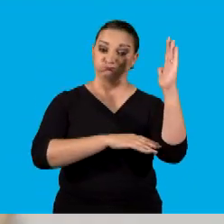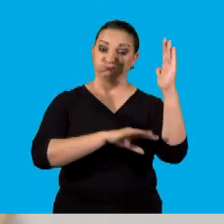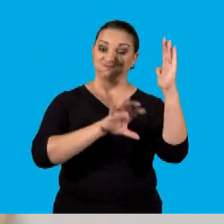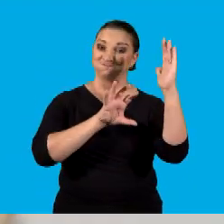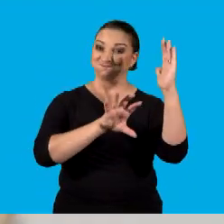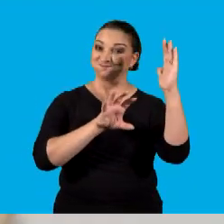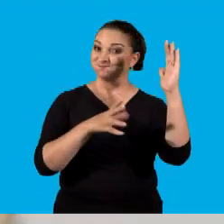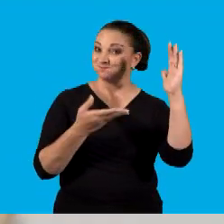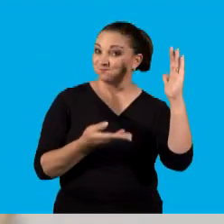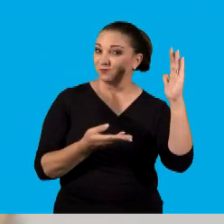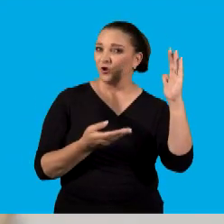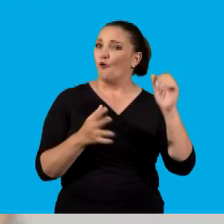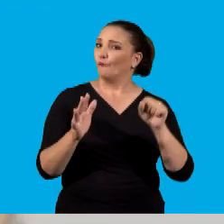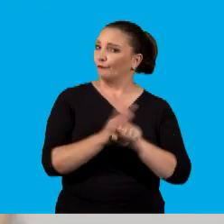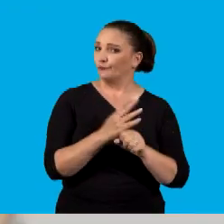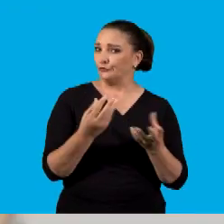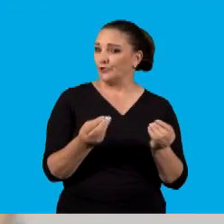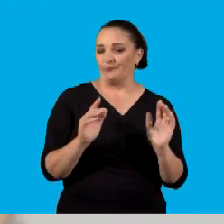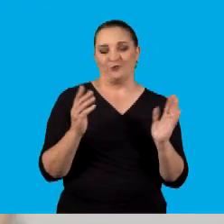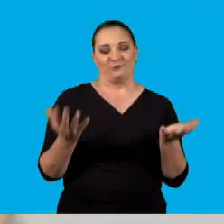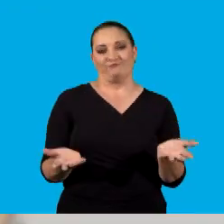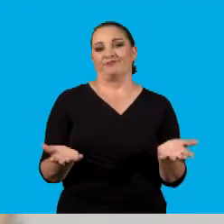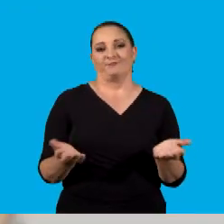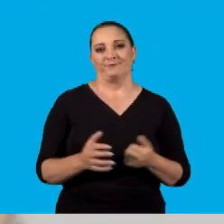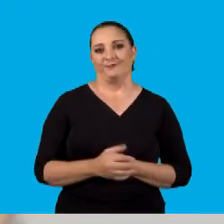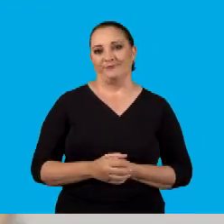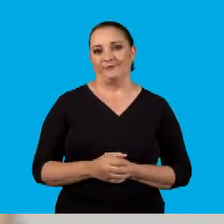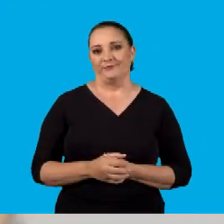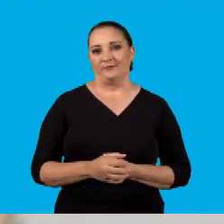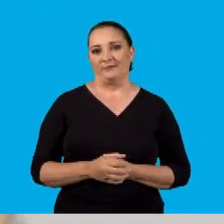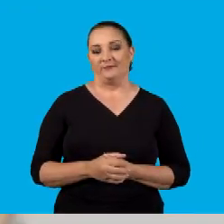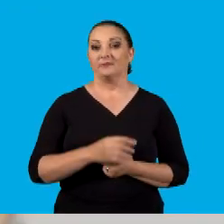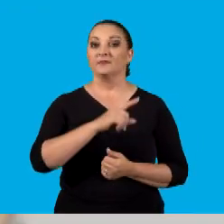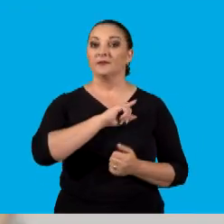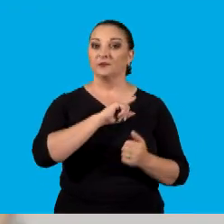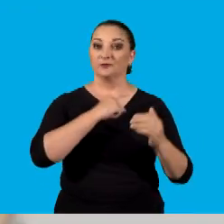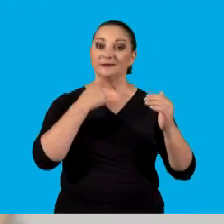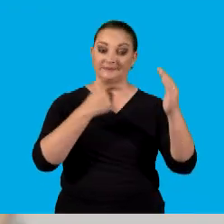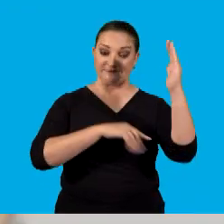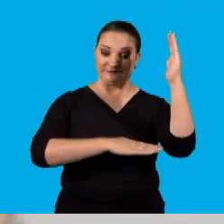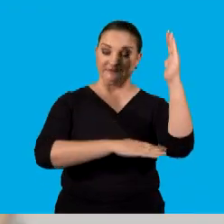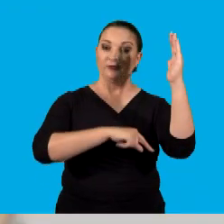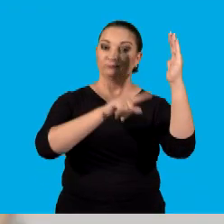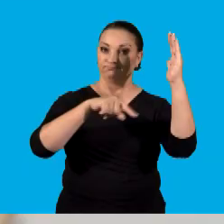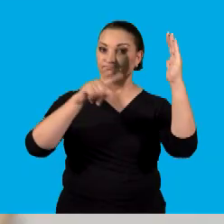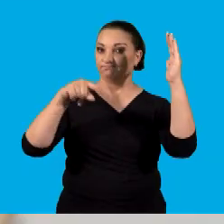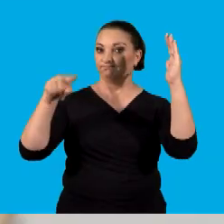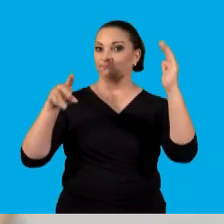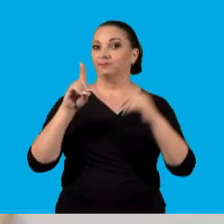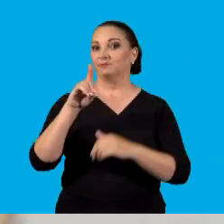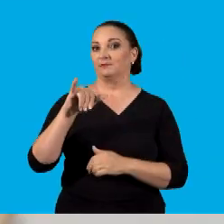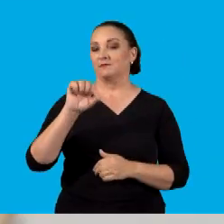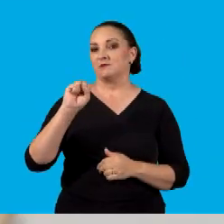this type of data can only be worked with whole numbers. Then we must say that this is a